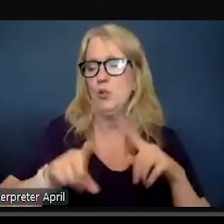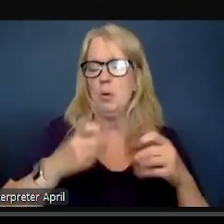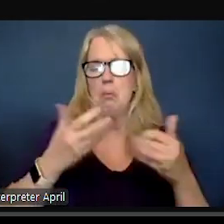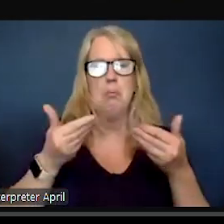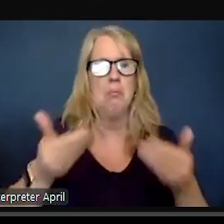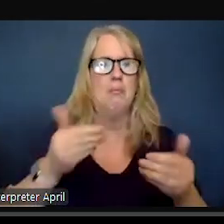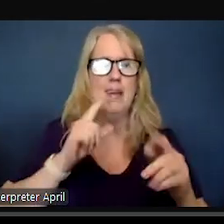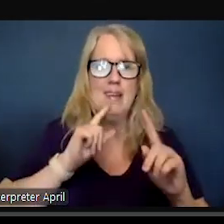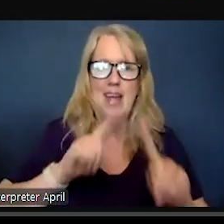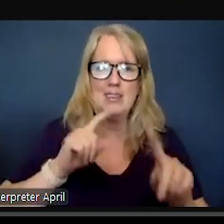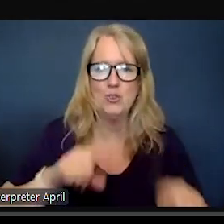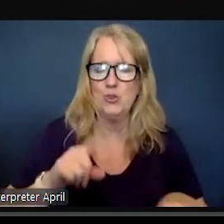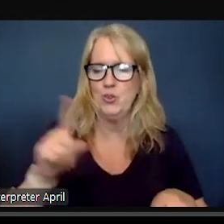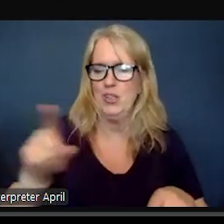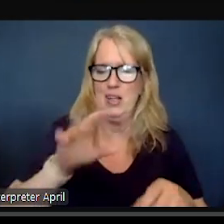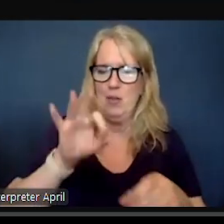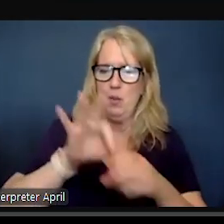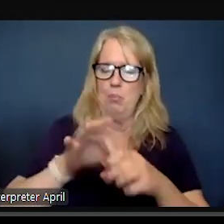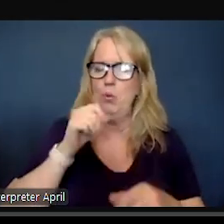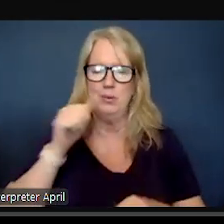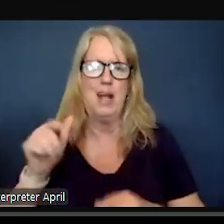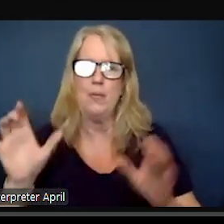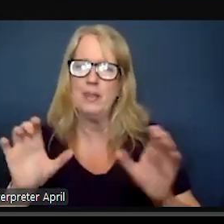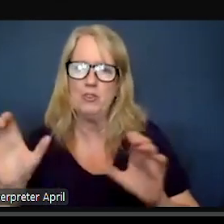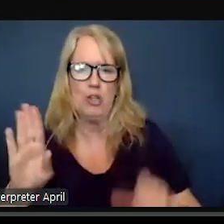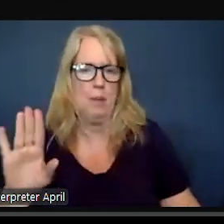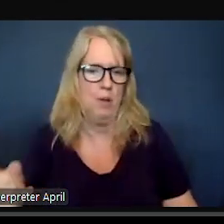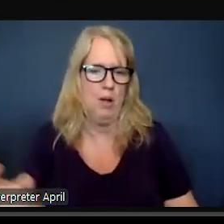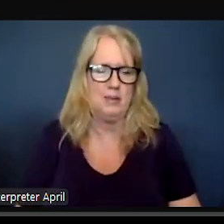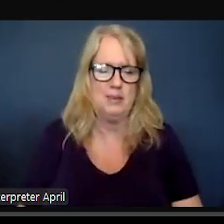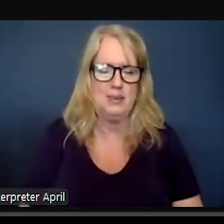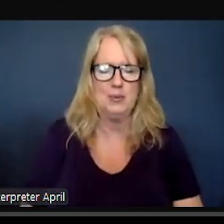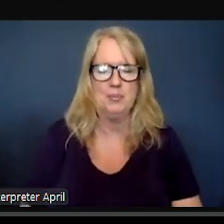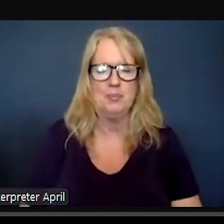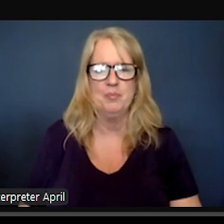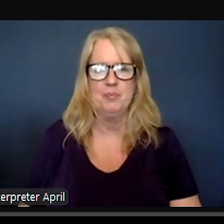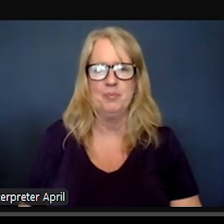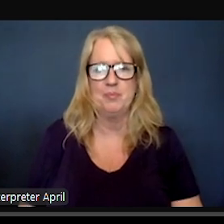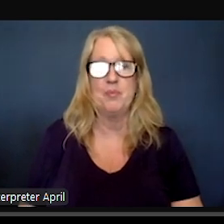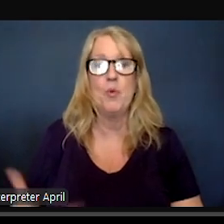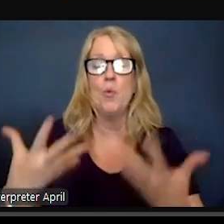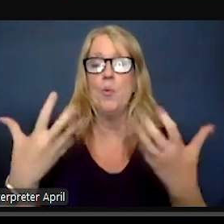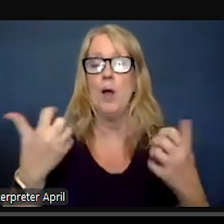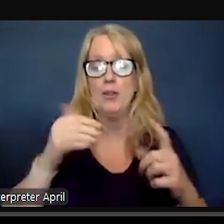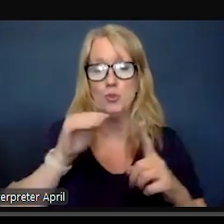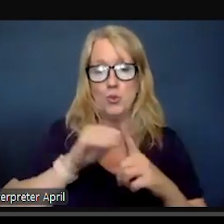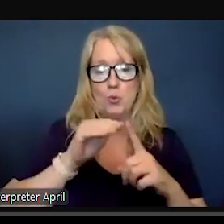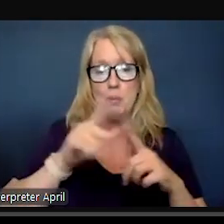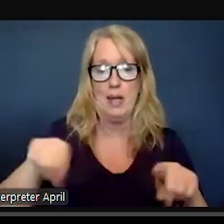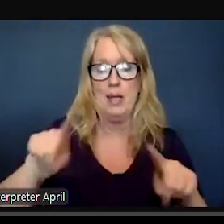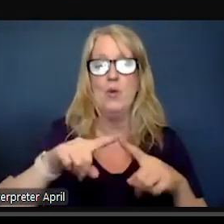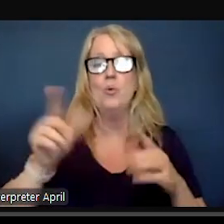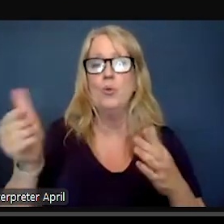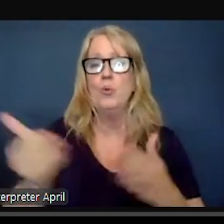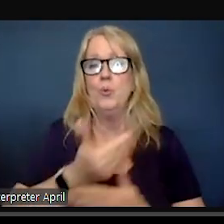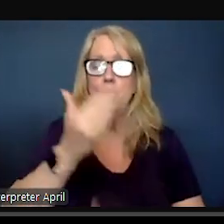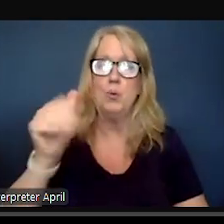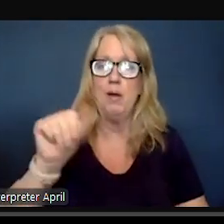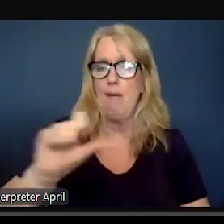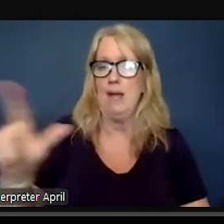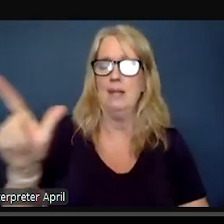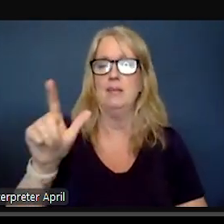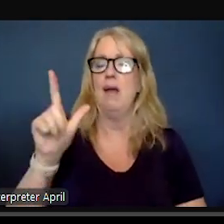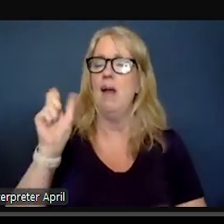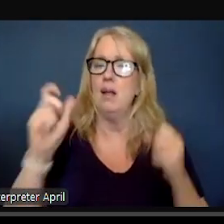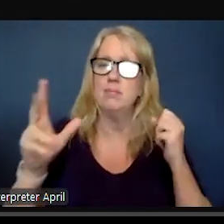answer within the poll rather than the chat box. Great. Just a reminder that we have a new ASL